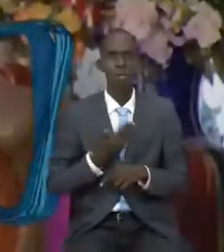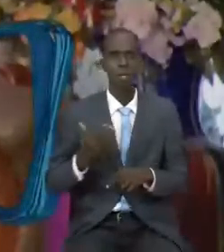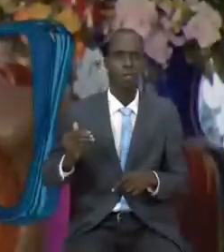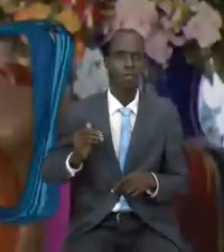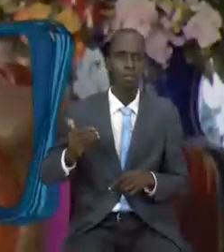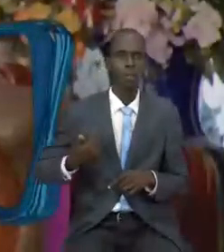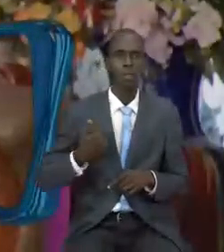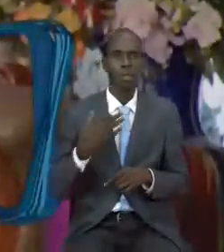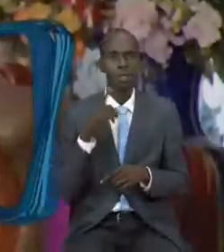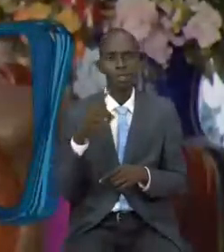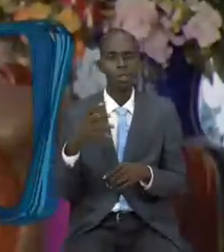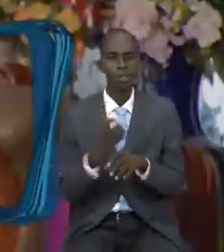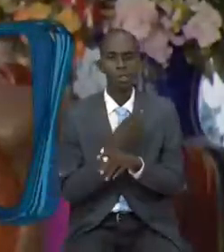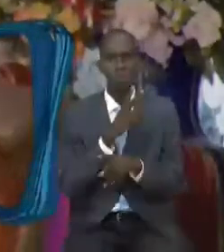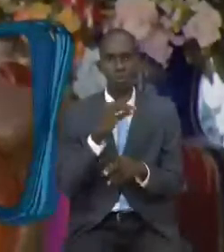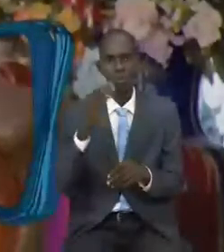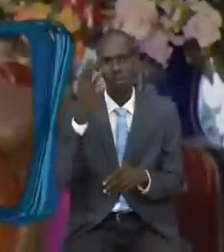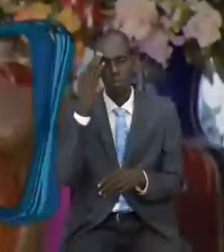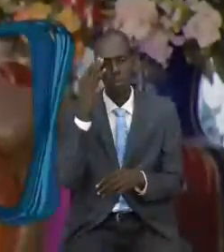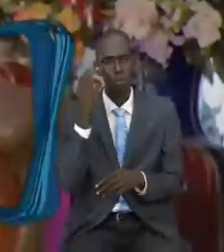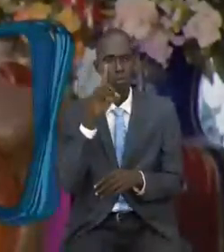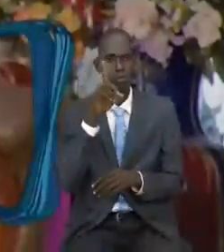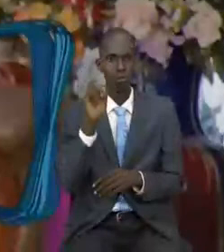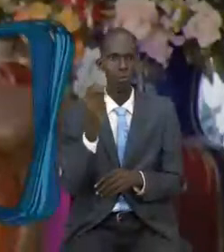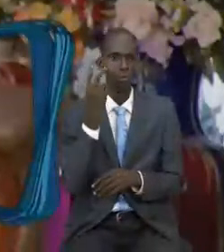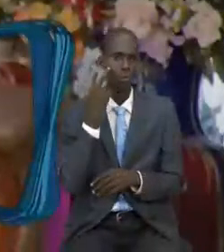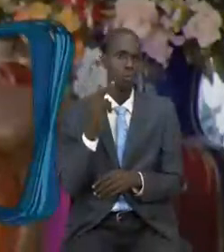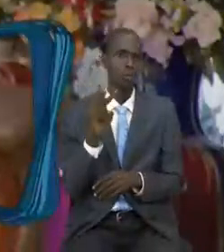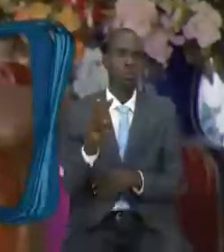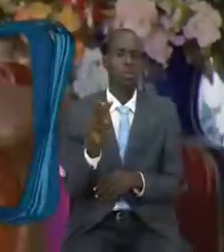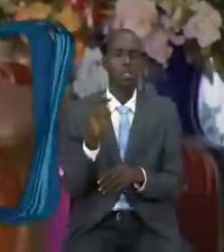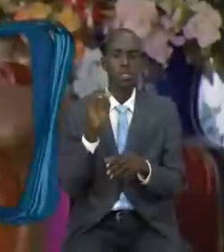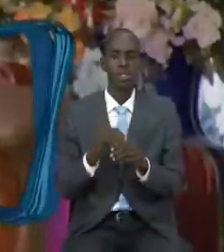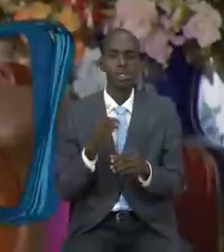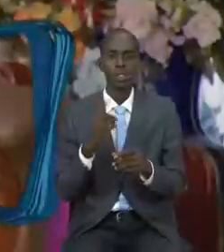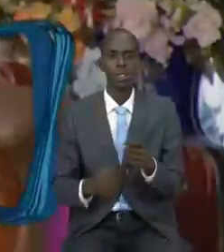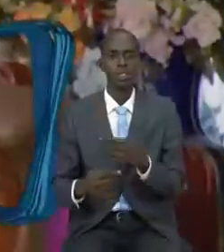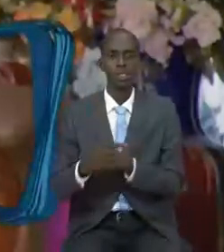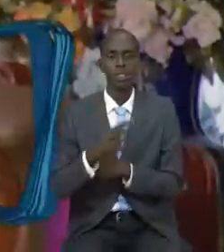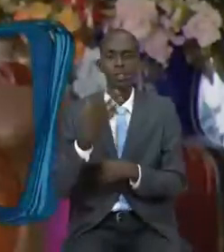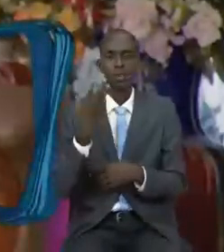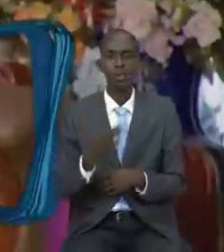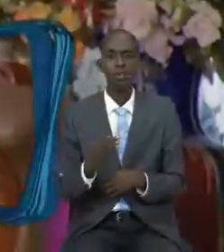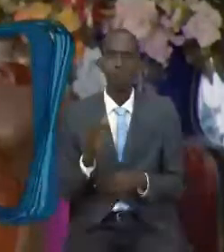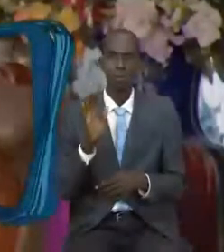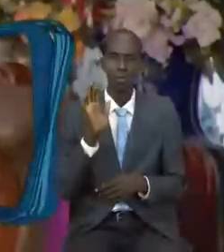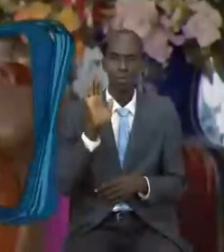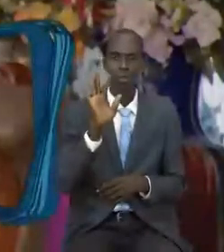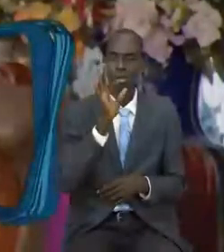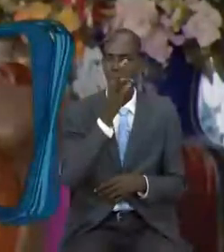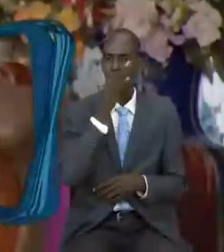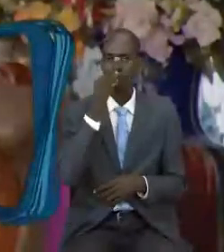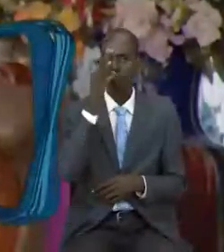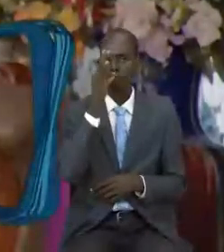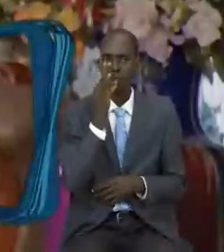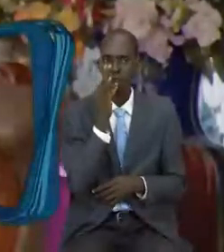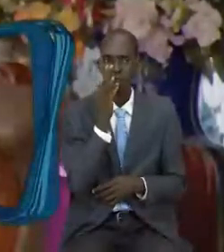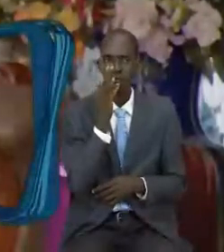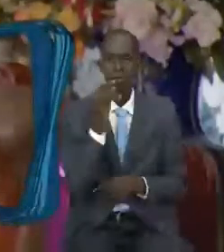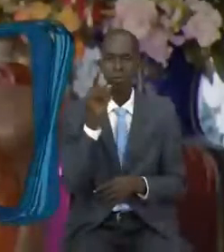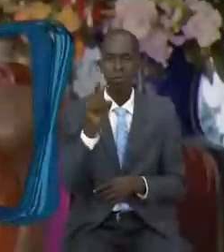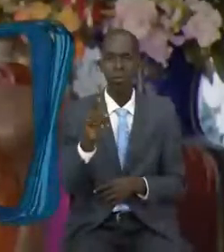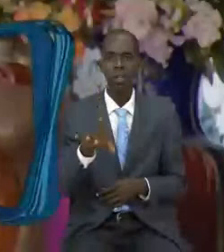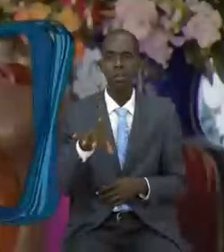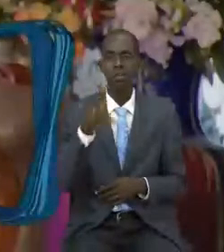takest no knowledge? Behold, in the day of your fast ye